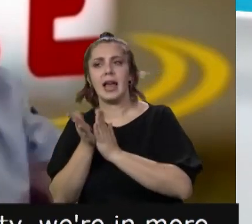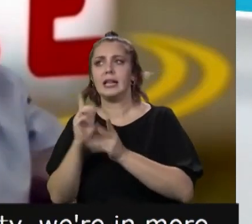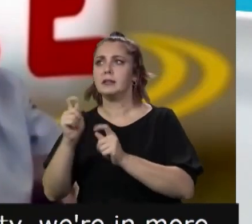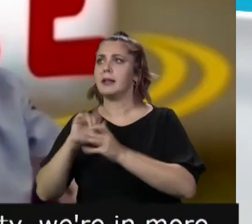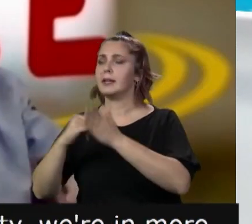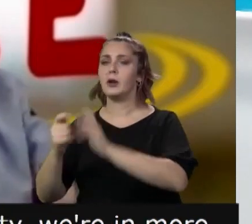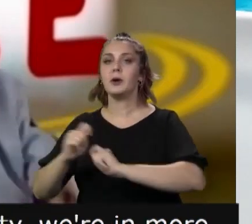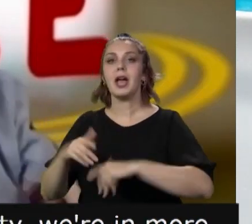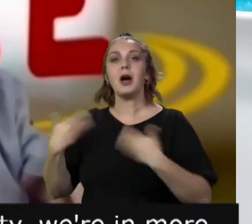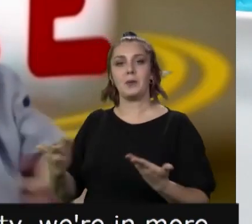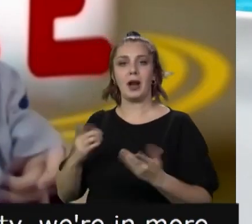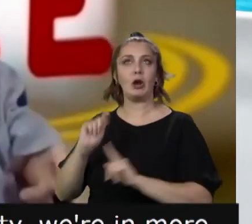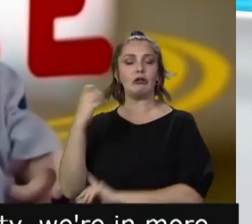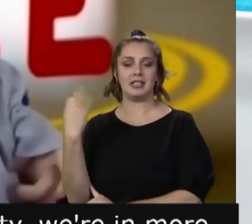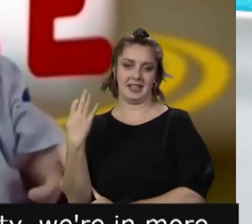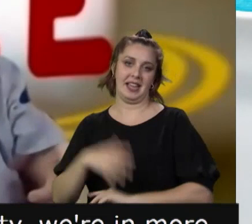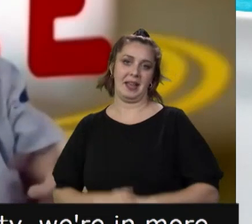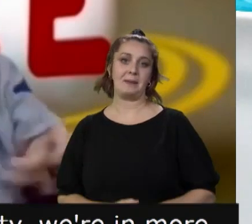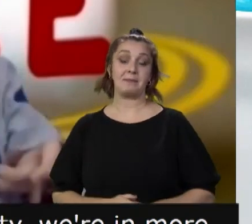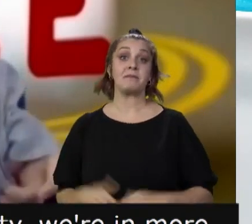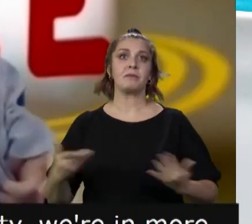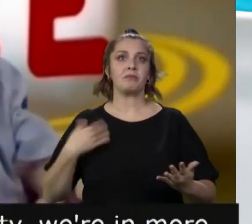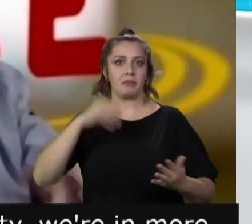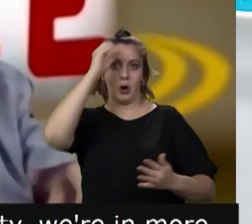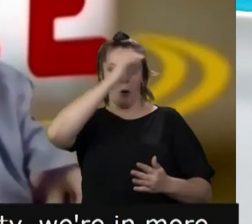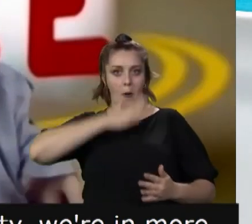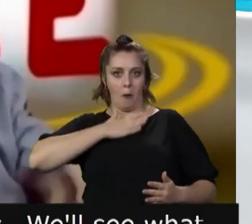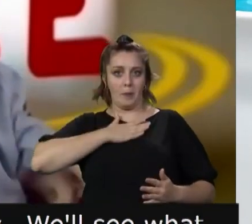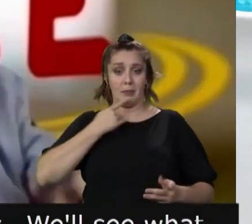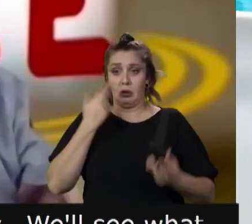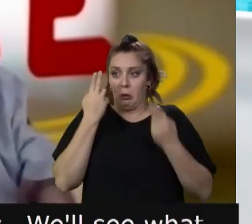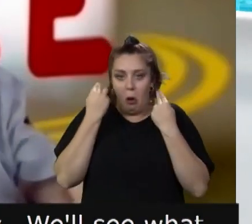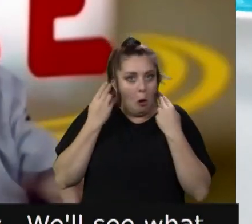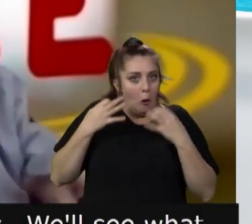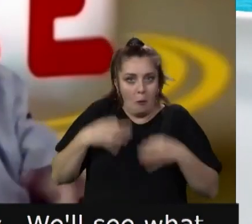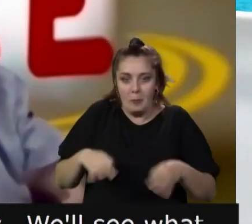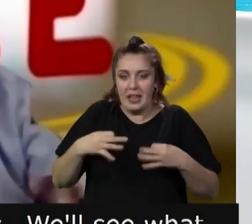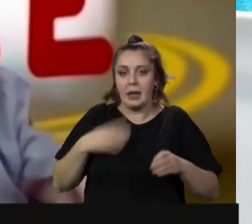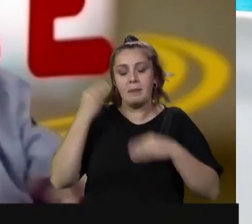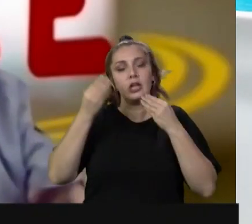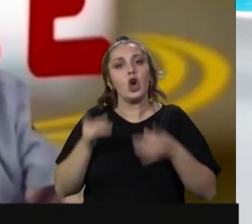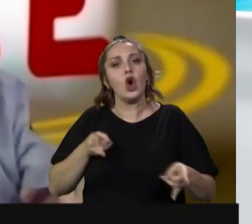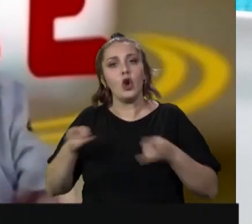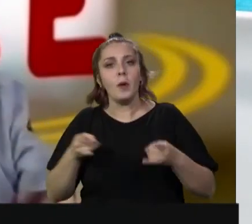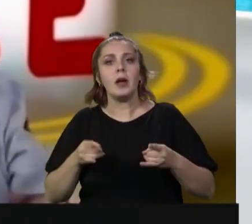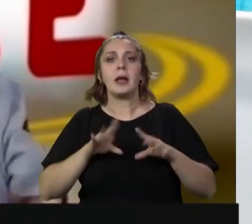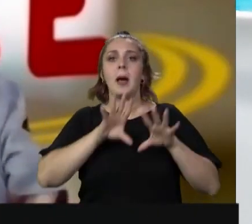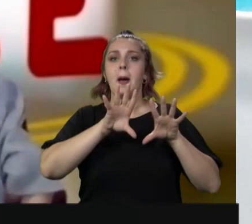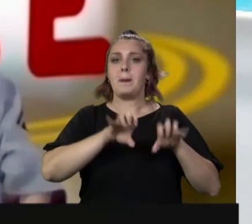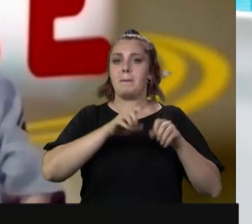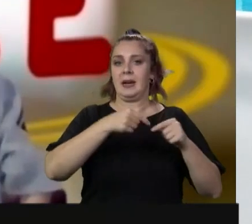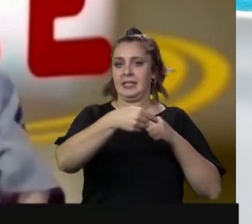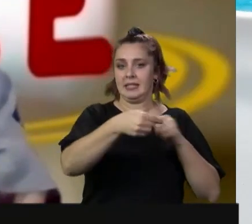We'll see what possibilities this gives us. So, in my opinion, I really think that robotics, machine